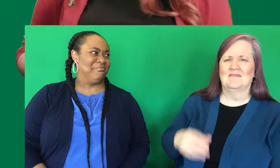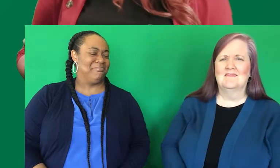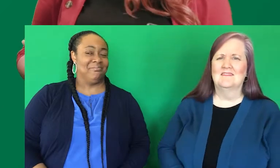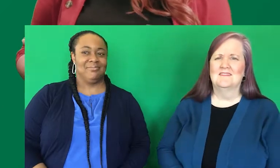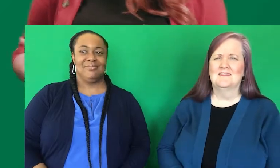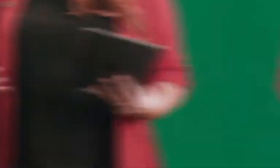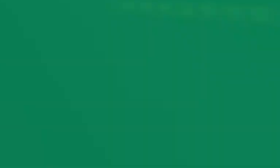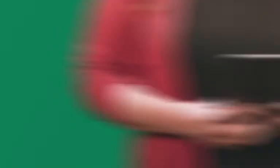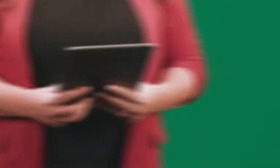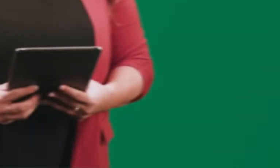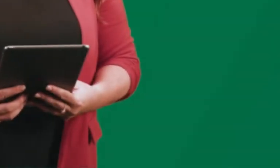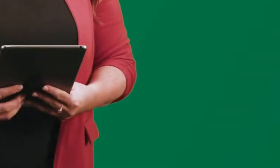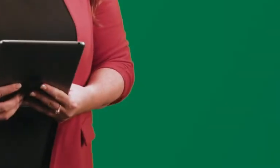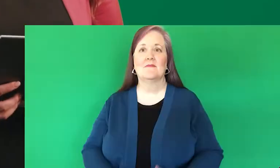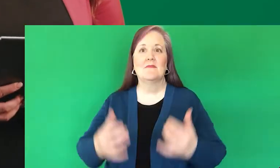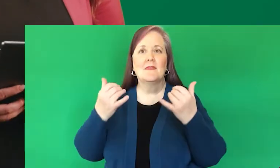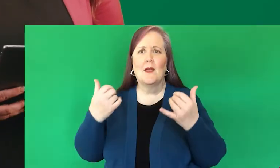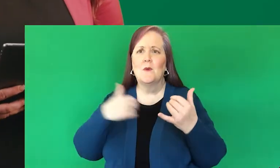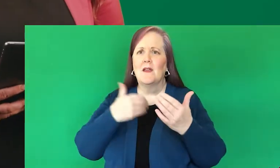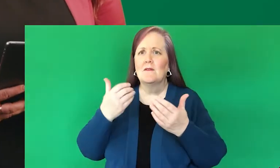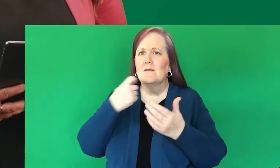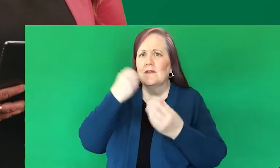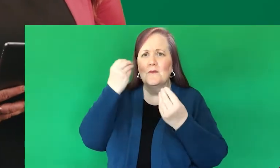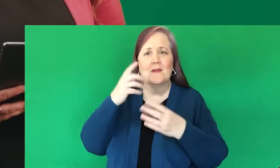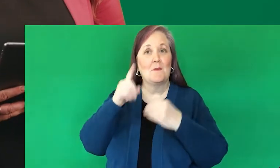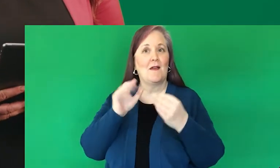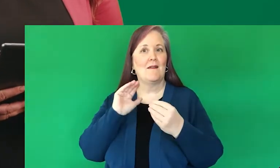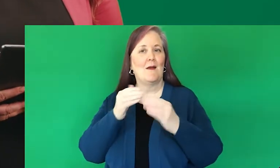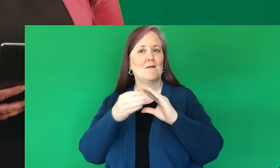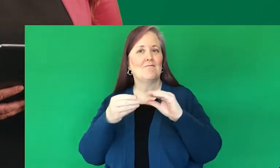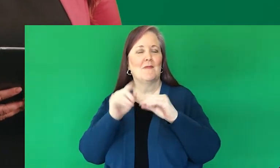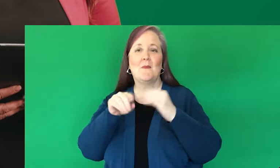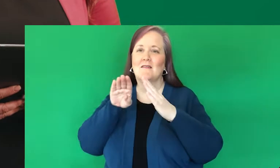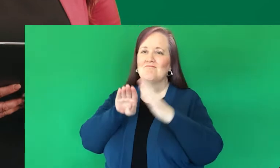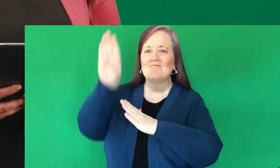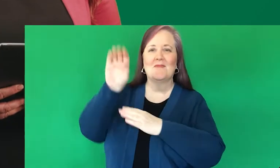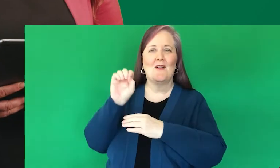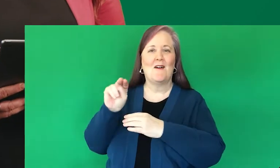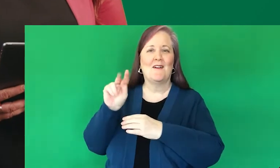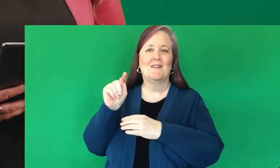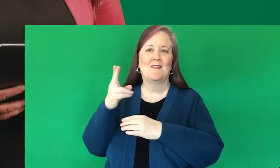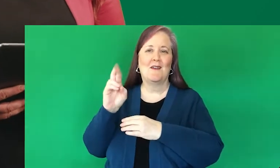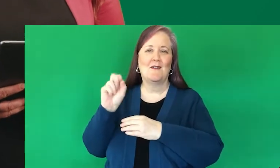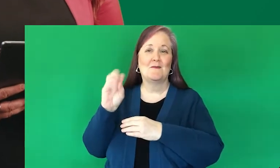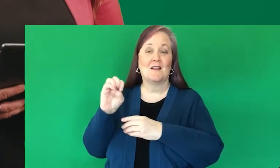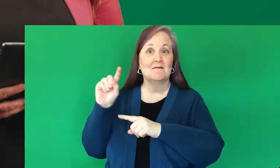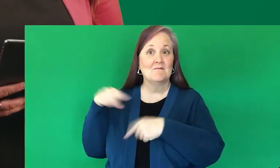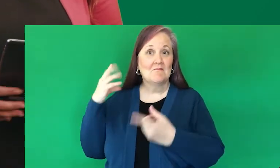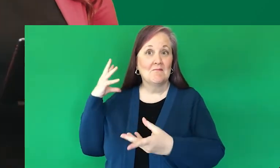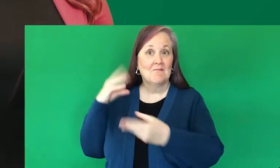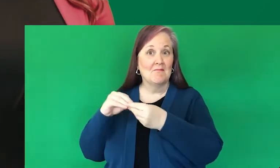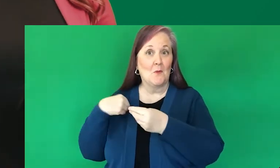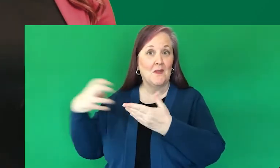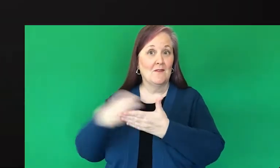That can't be right, can it? We now have an update about our story for On the Rise. To date, Sacramento State